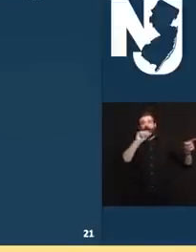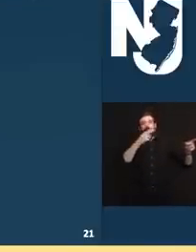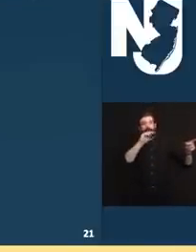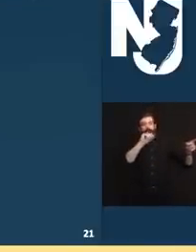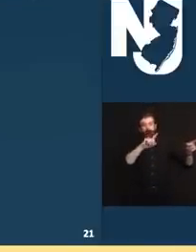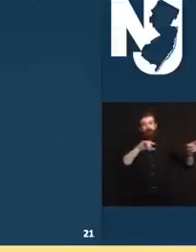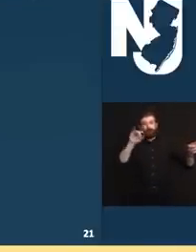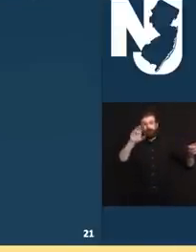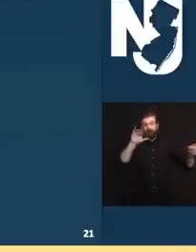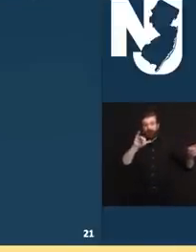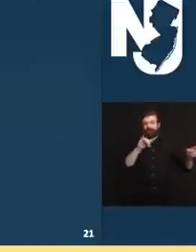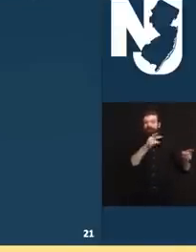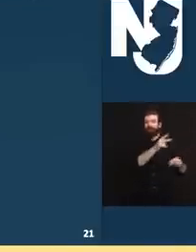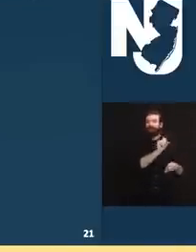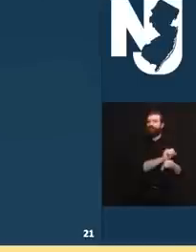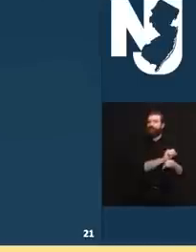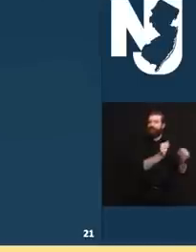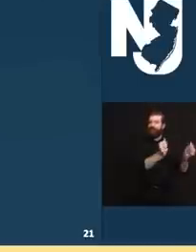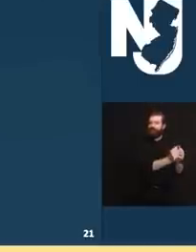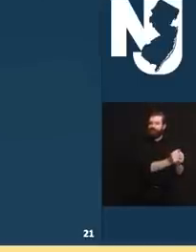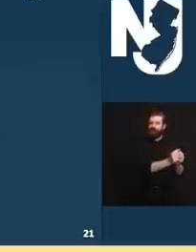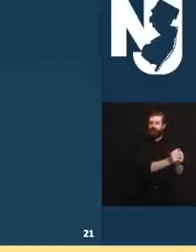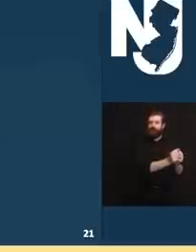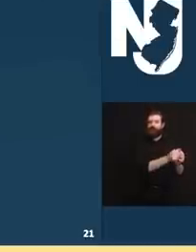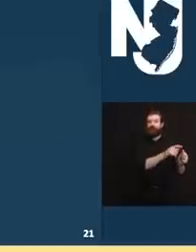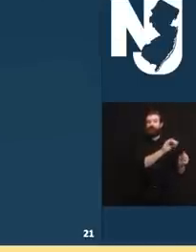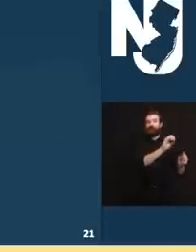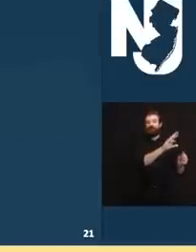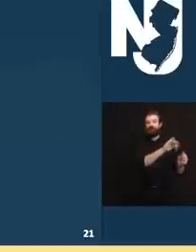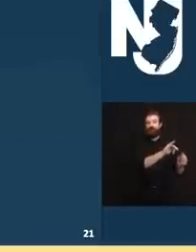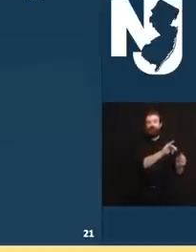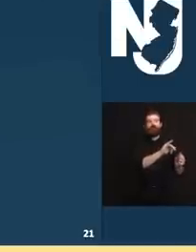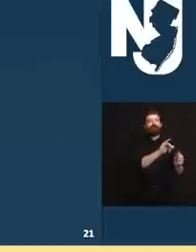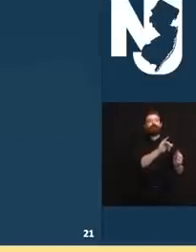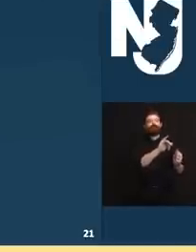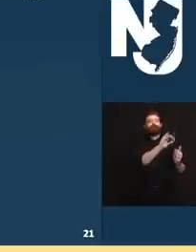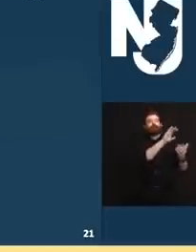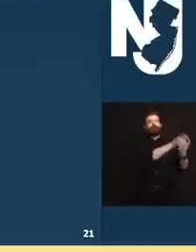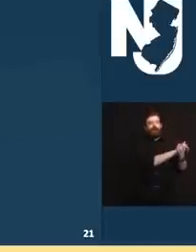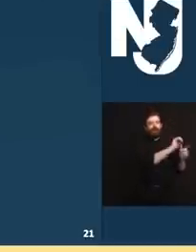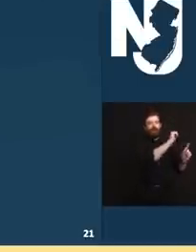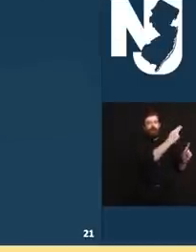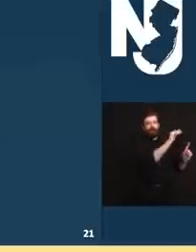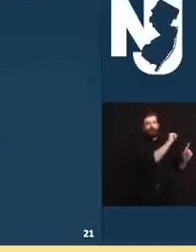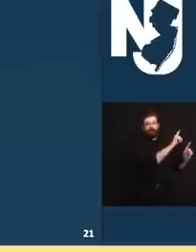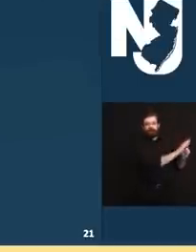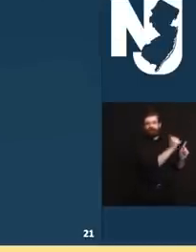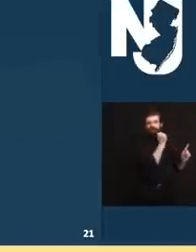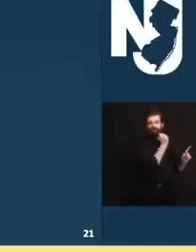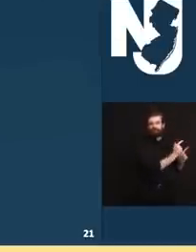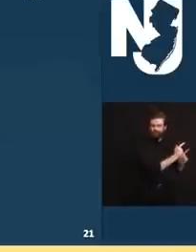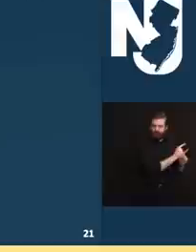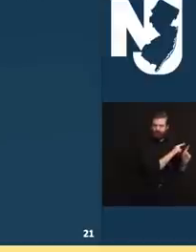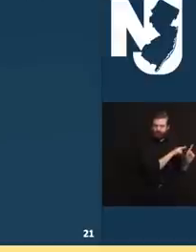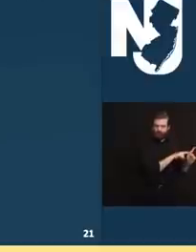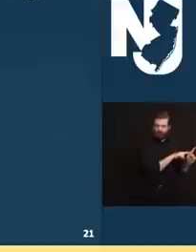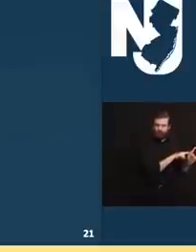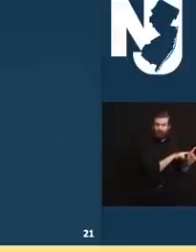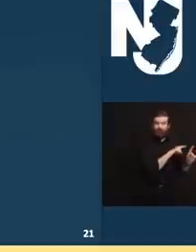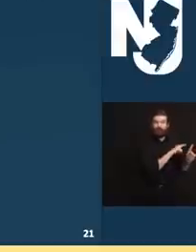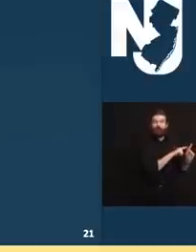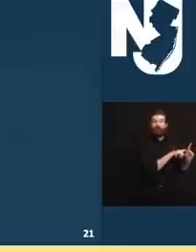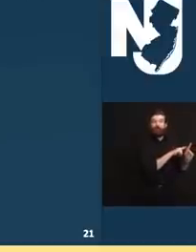would close its doors in 1994. Ahmad would find work as a truck driver to support his